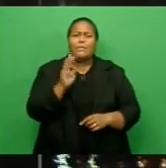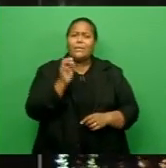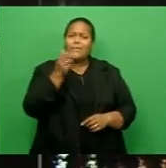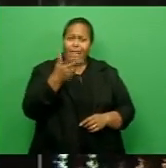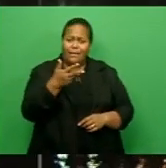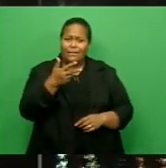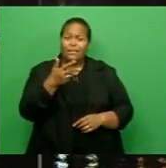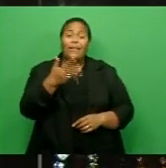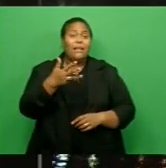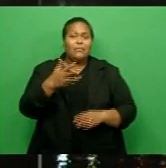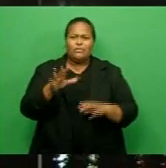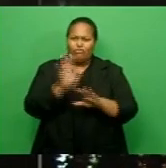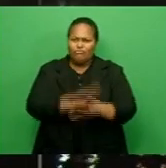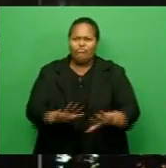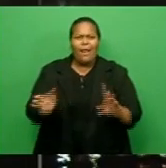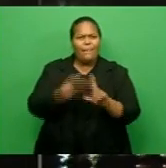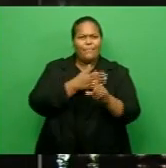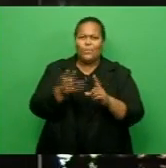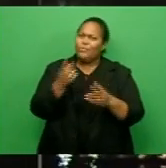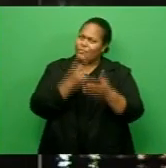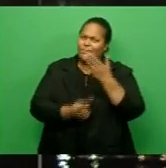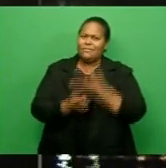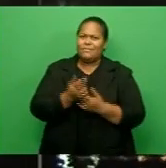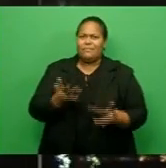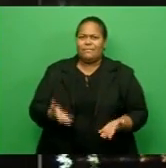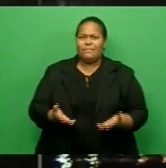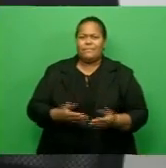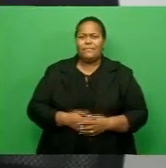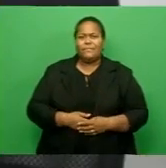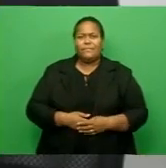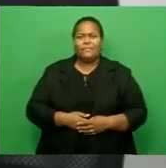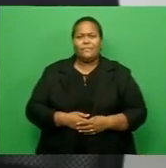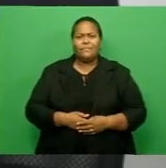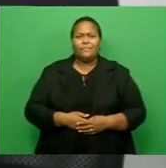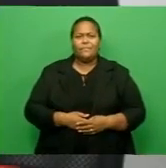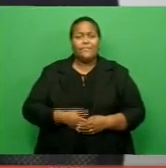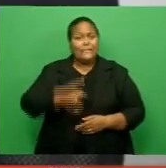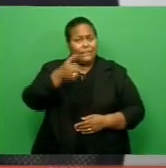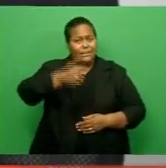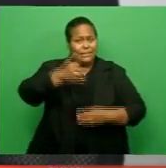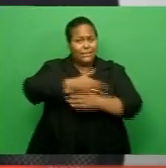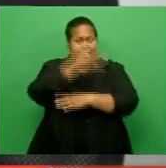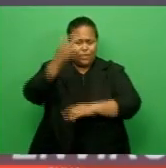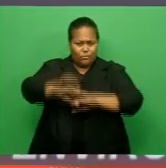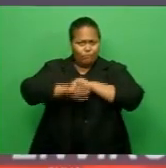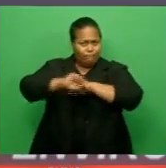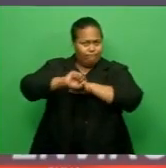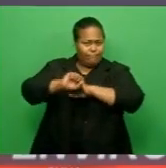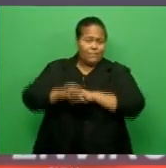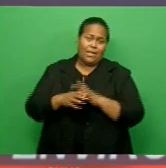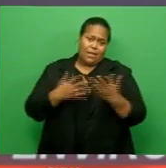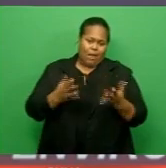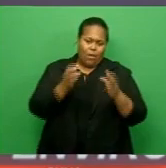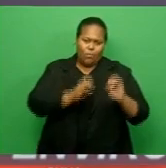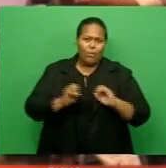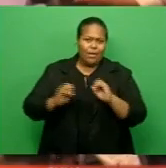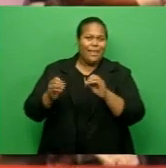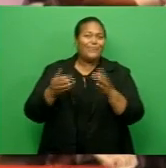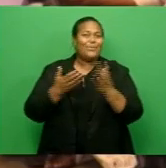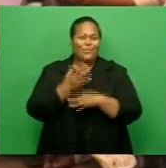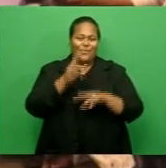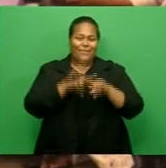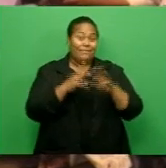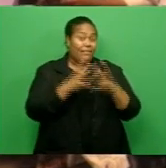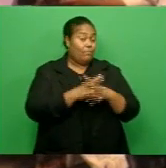cases. Venina Rakautonga has more. The 16 days of activism organized by FWCC